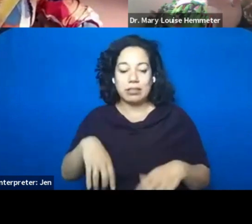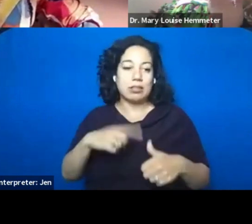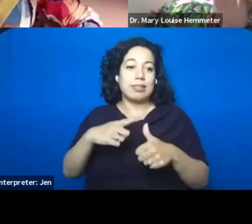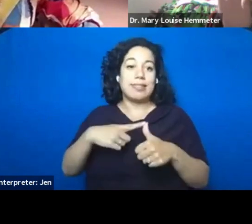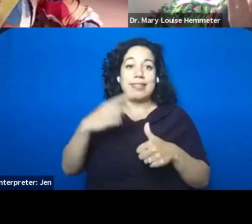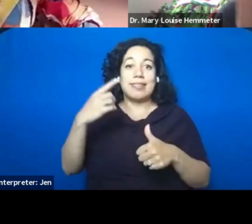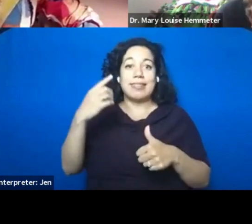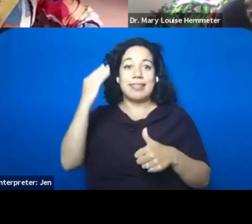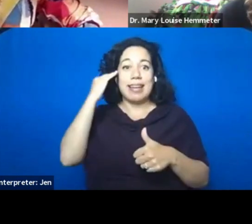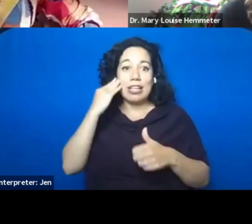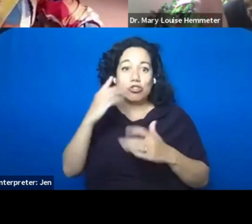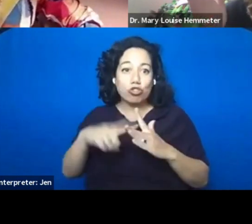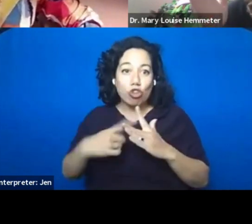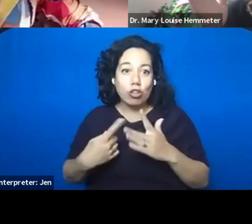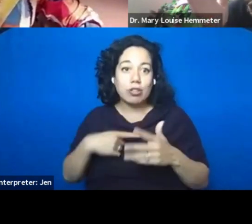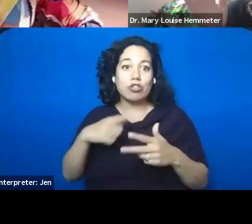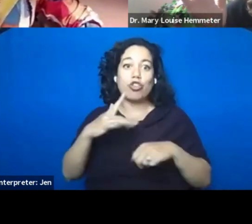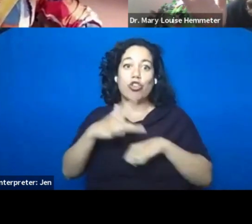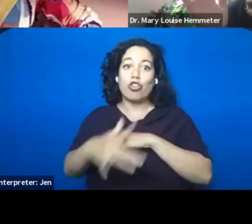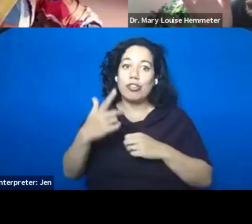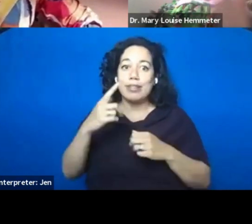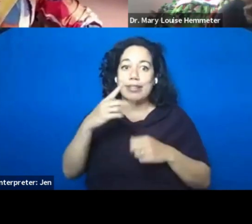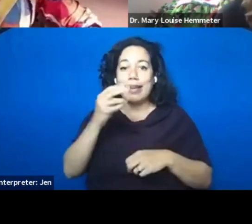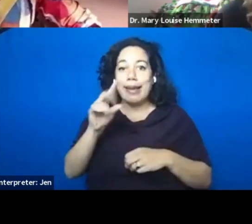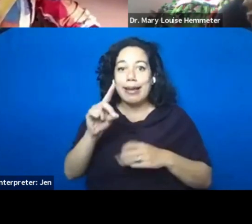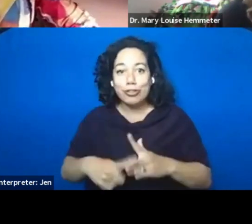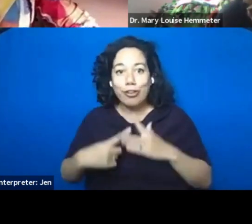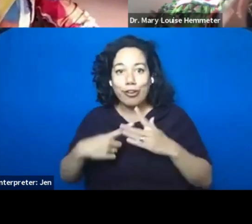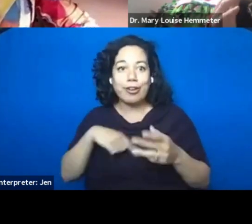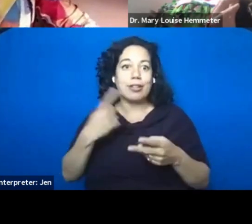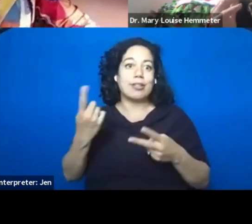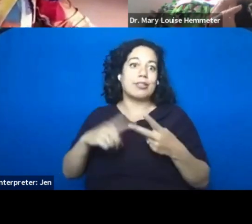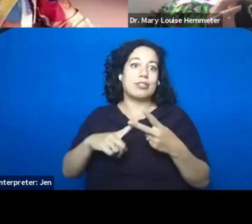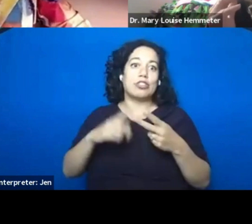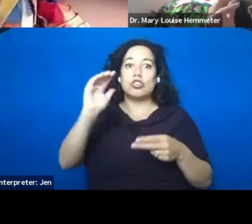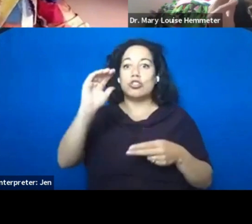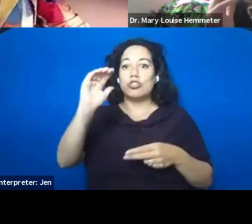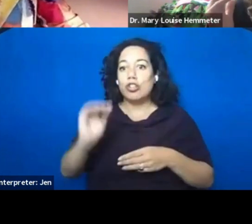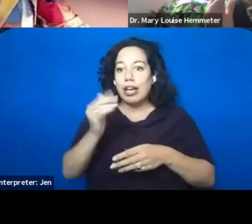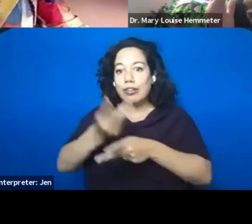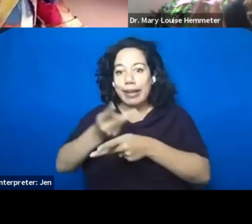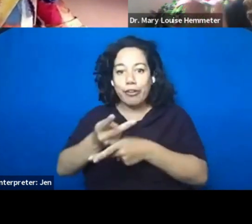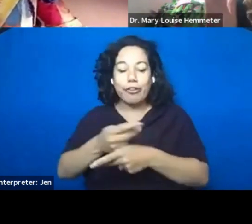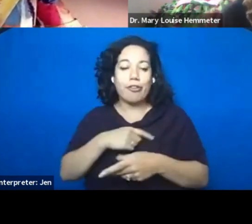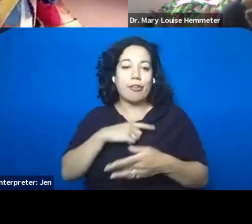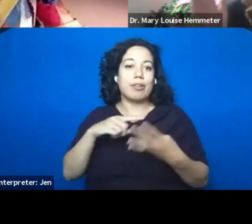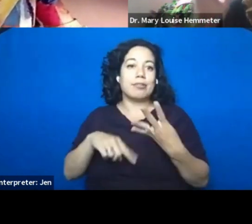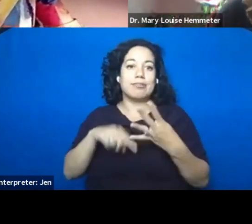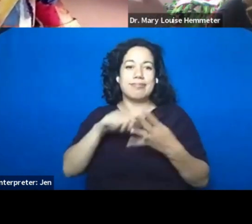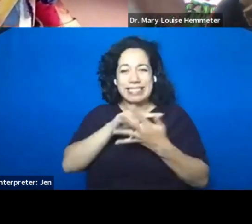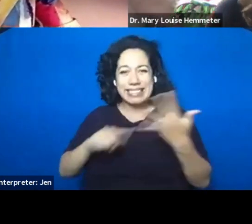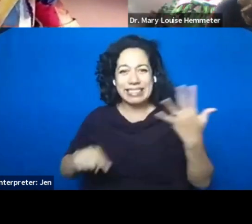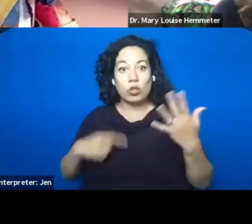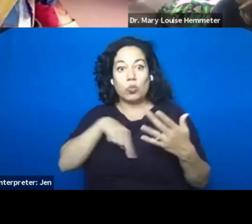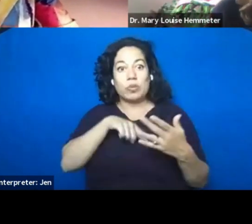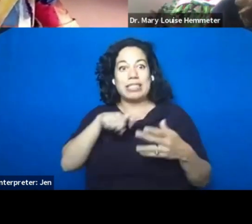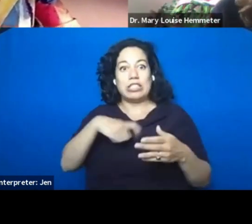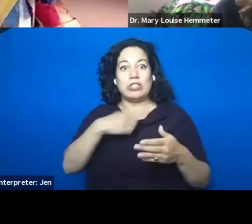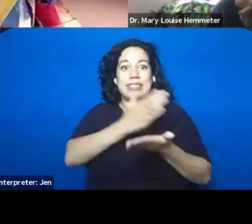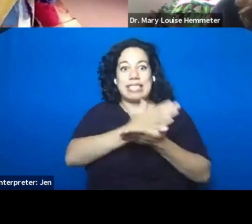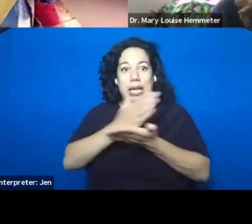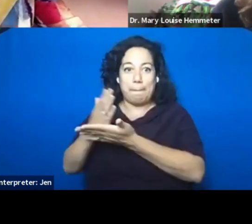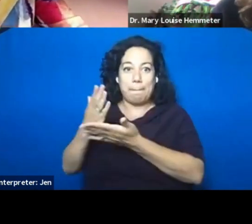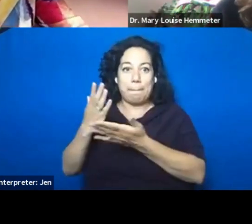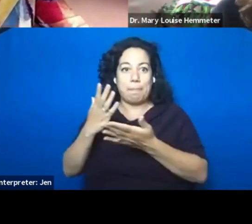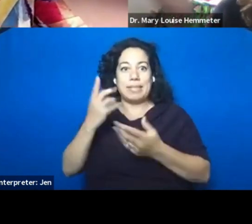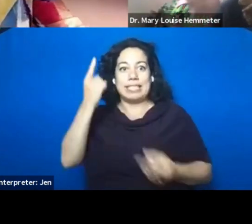Head Start, public school pre-K, childcare, and we've got to quit treating those as